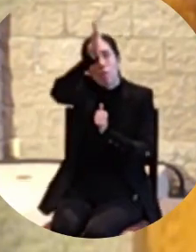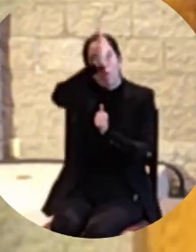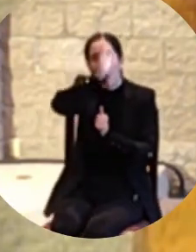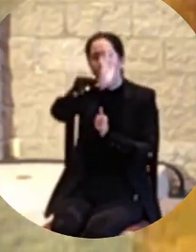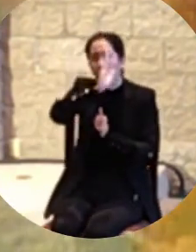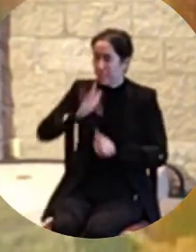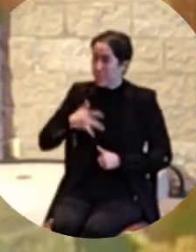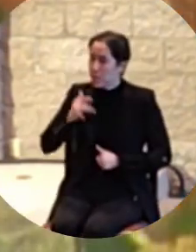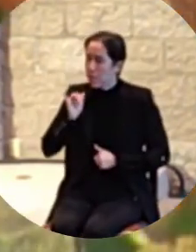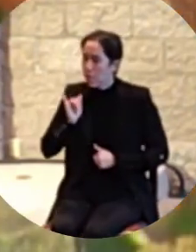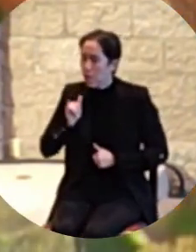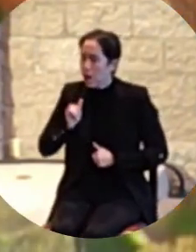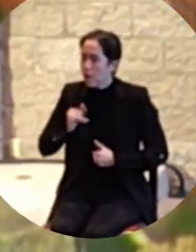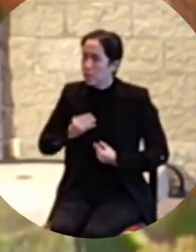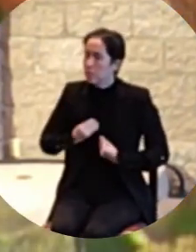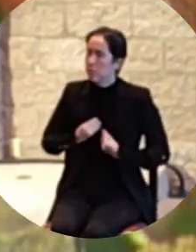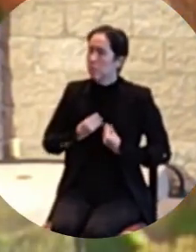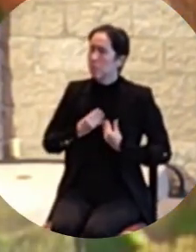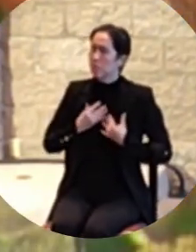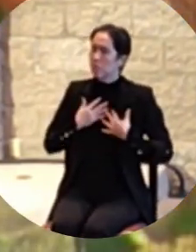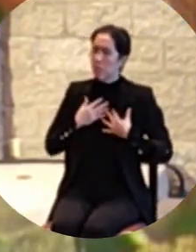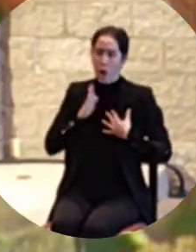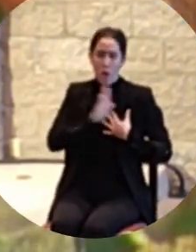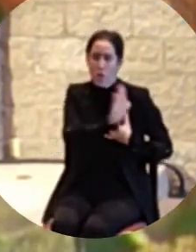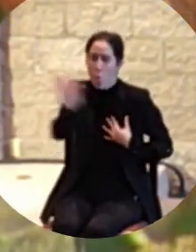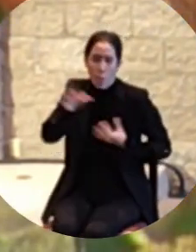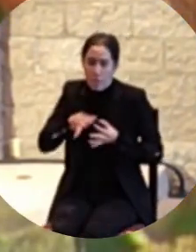Your spirit is rejoicing.